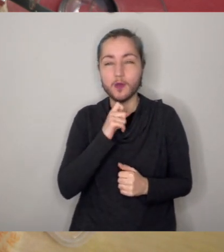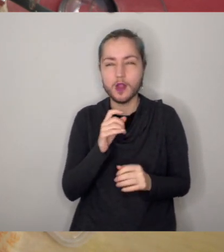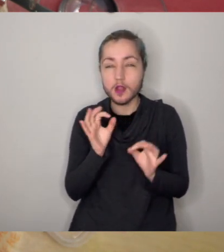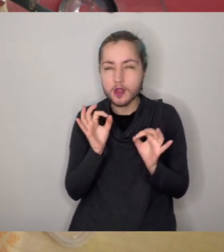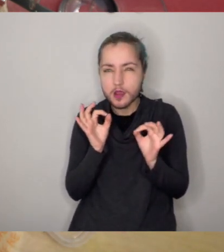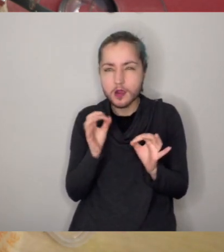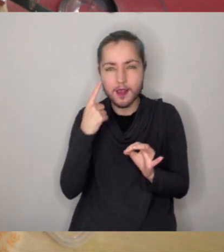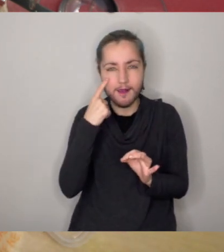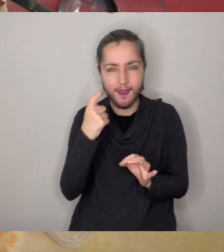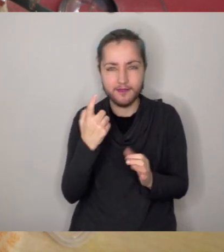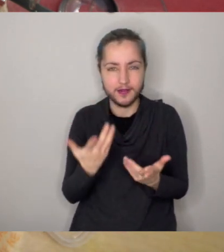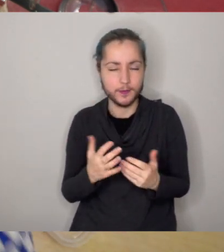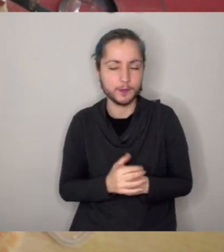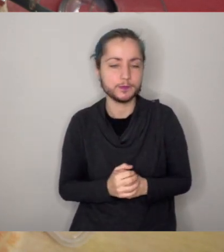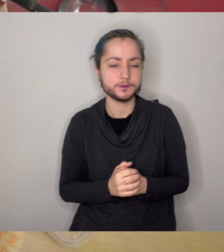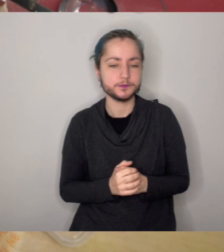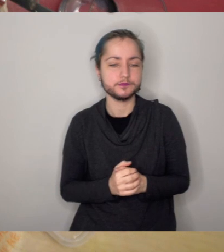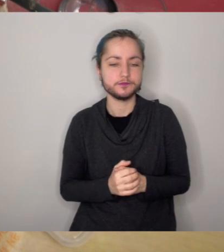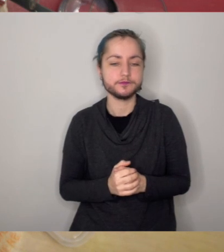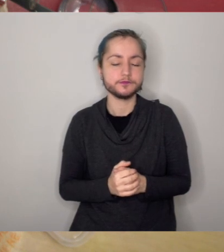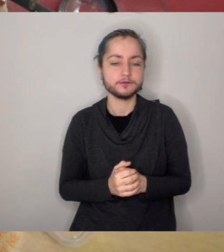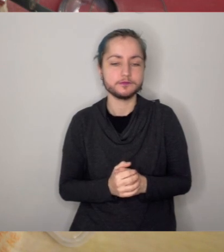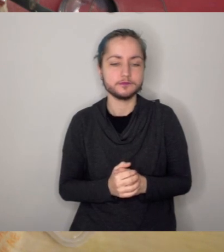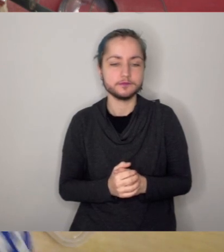Okay, I'm going to be extra careful this time.